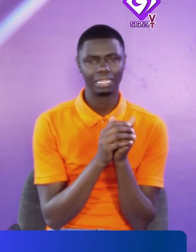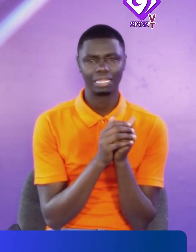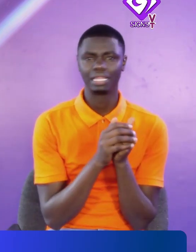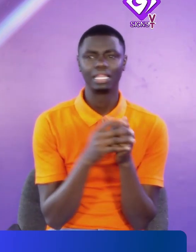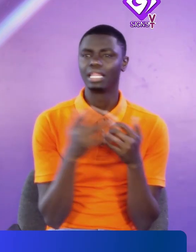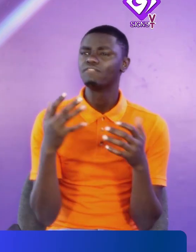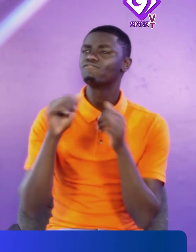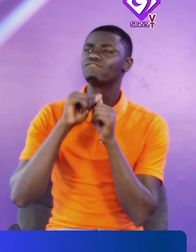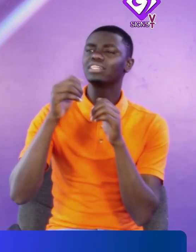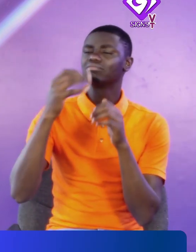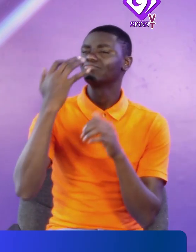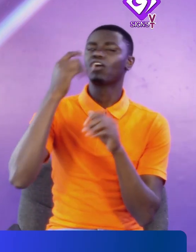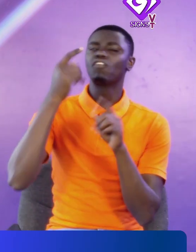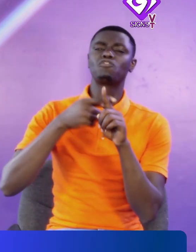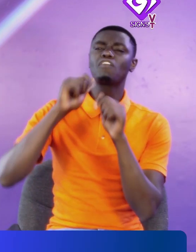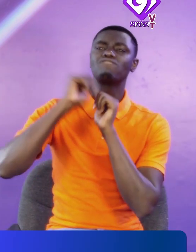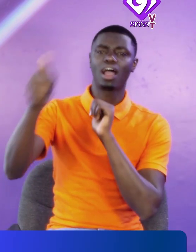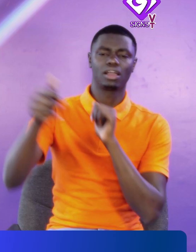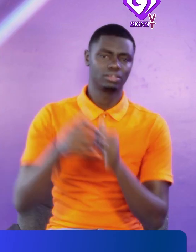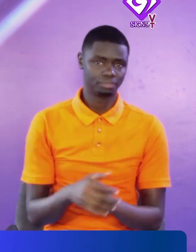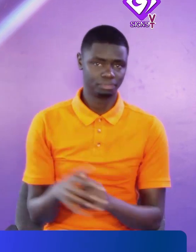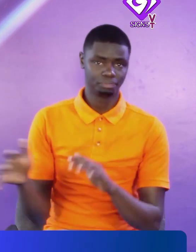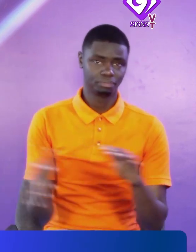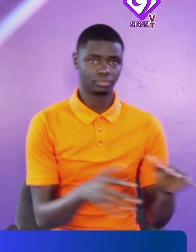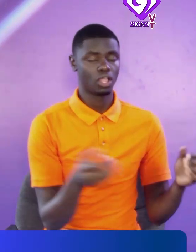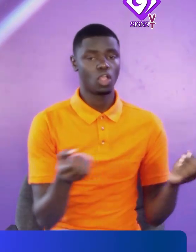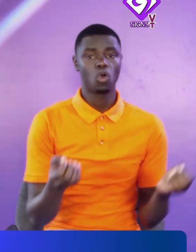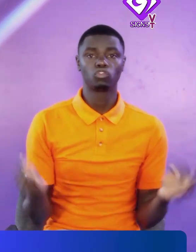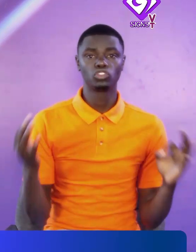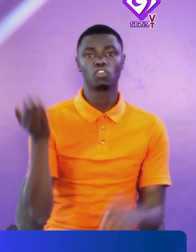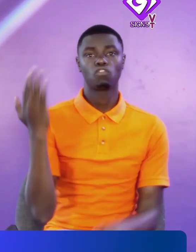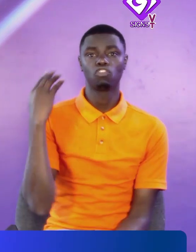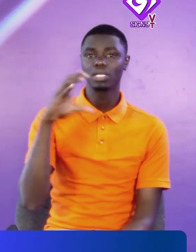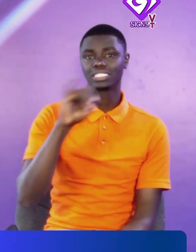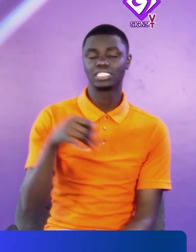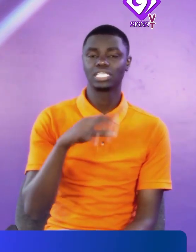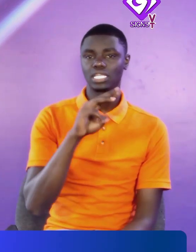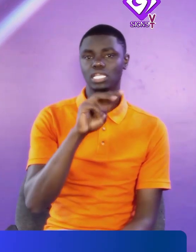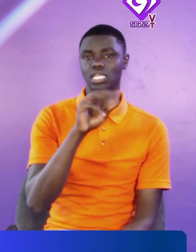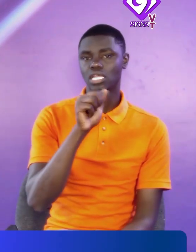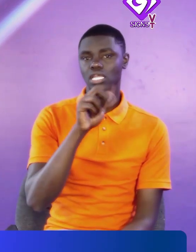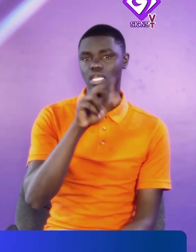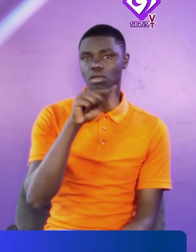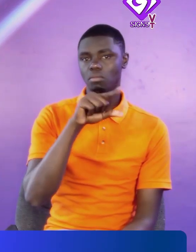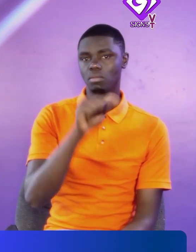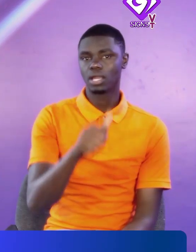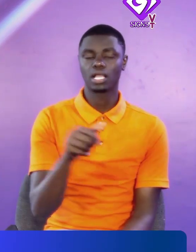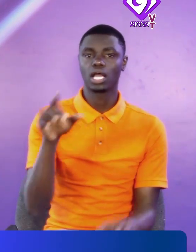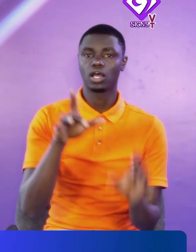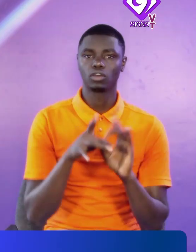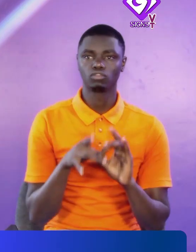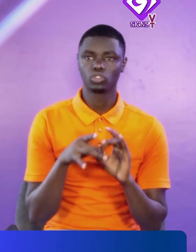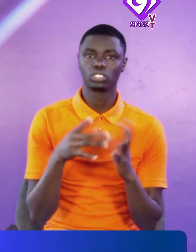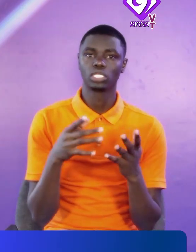wide. All right, and it is now official that former Chief Justice David Maraga has joined the United Green